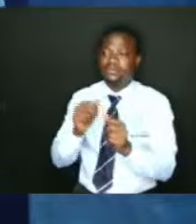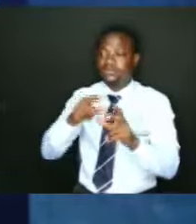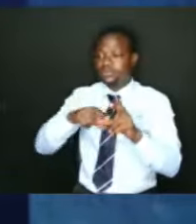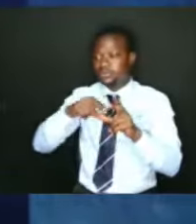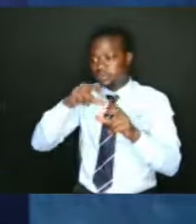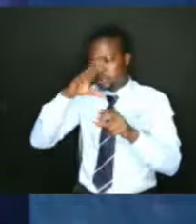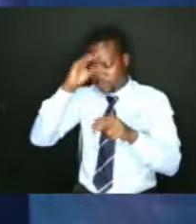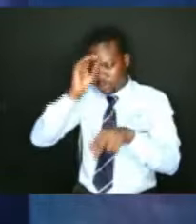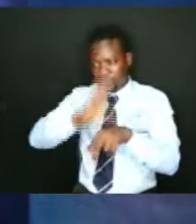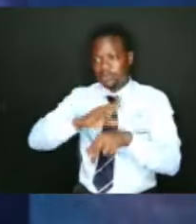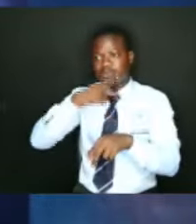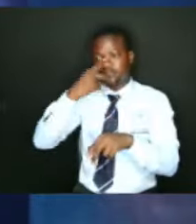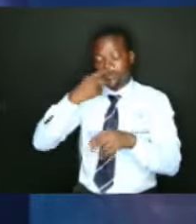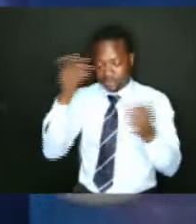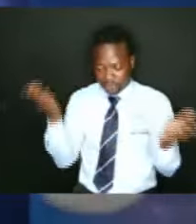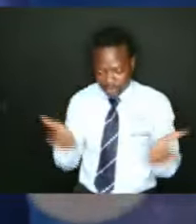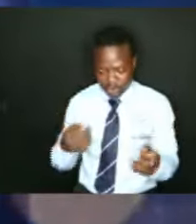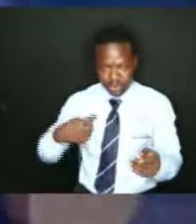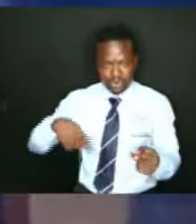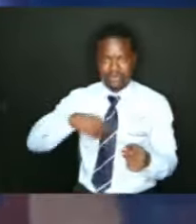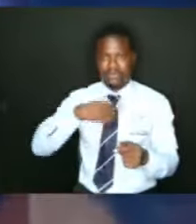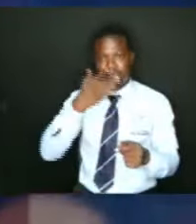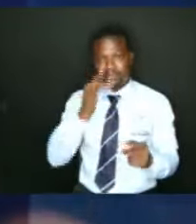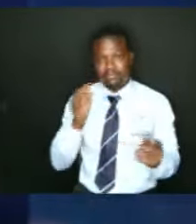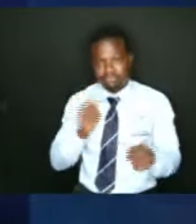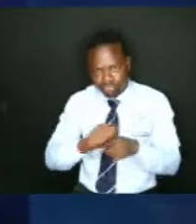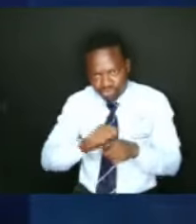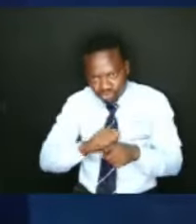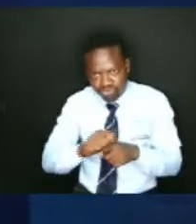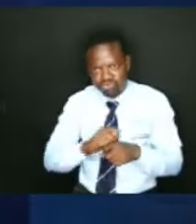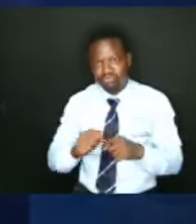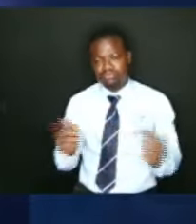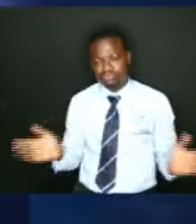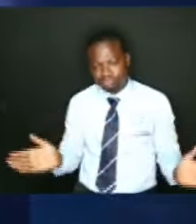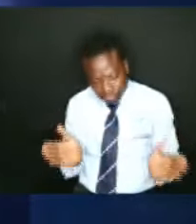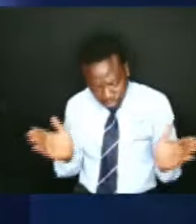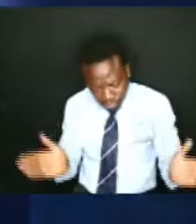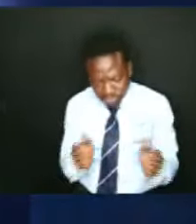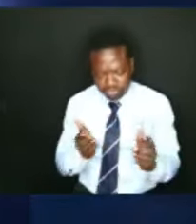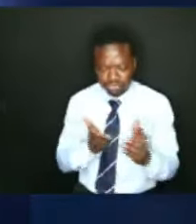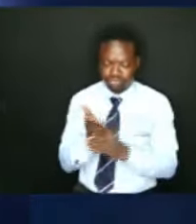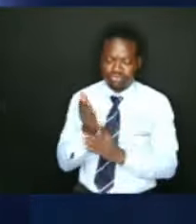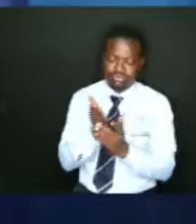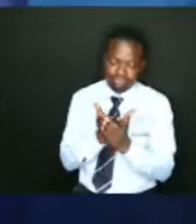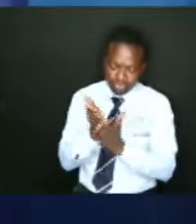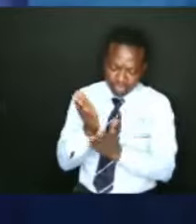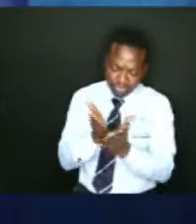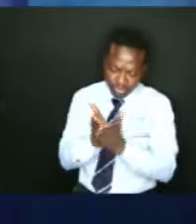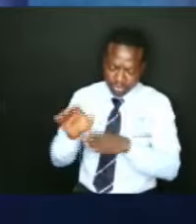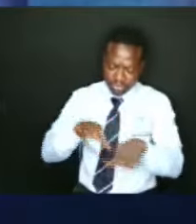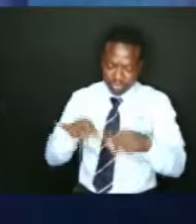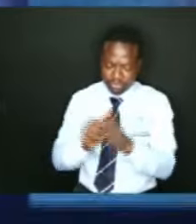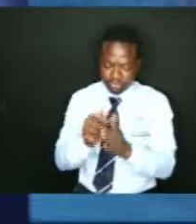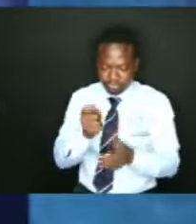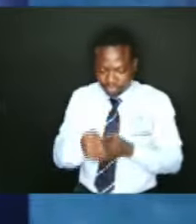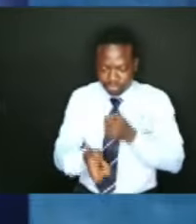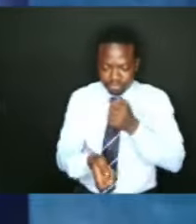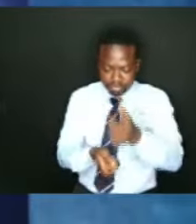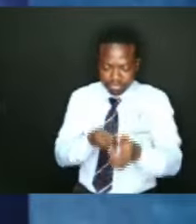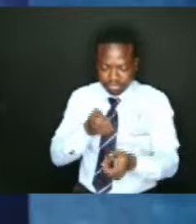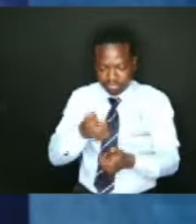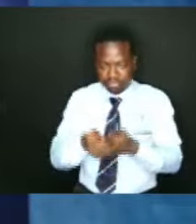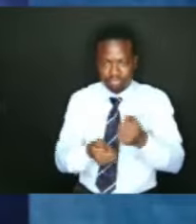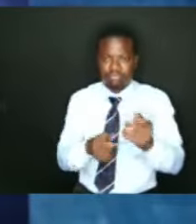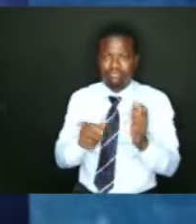of the Church of Pentecost. Here we are cultured, here we are trained unto righteousness, and gradually the curtains are